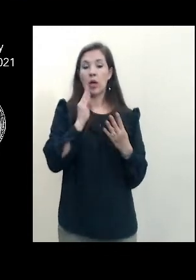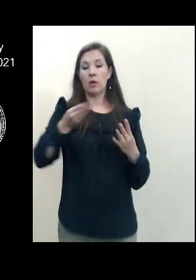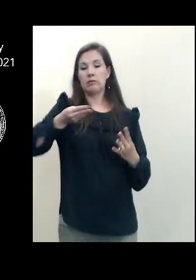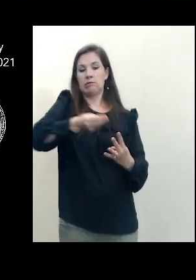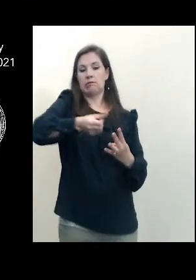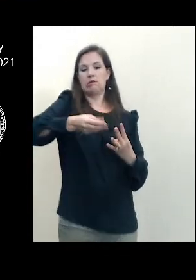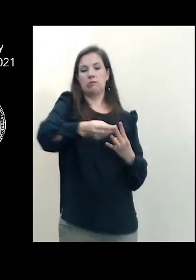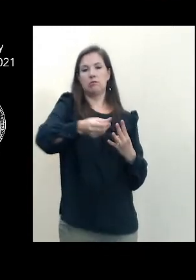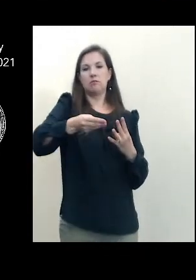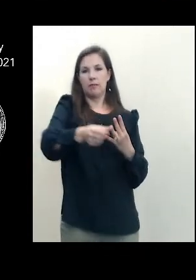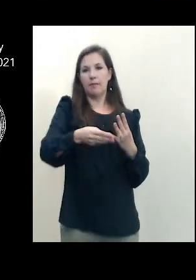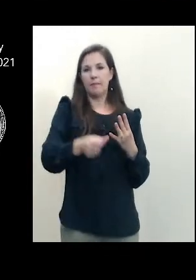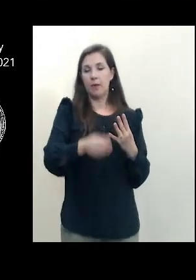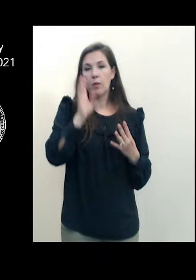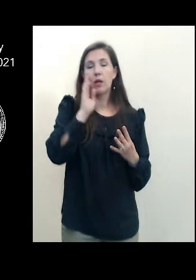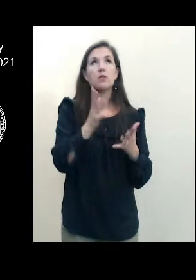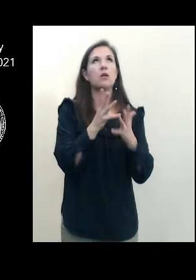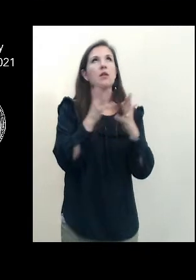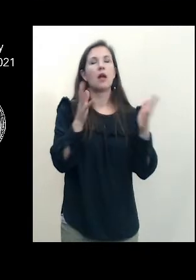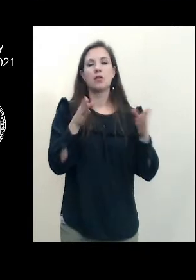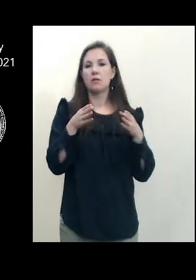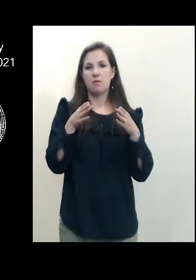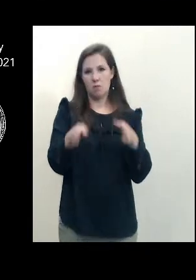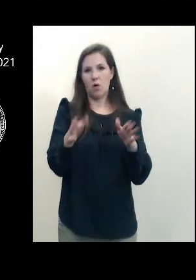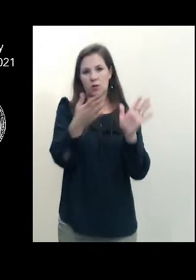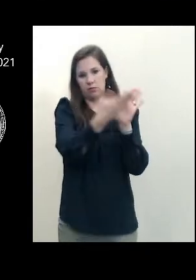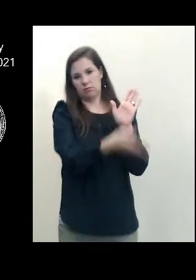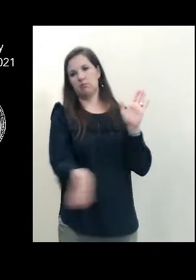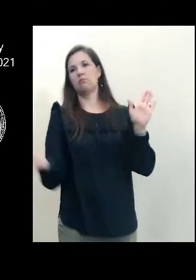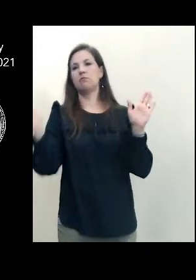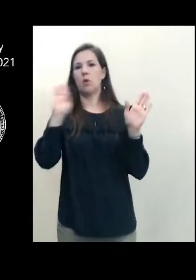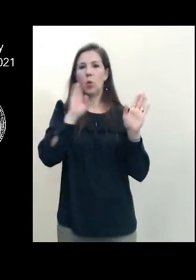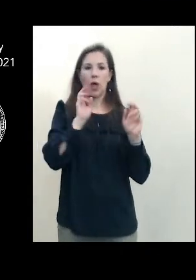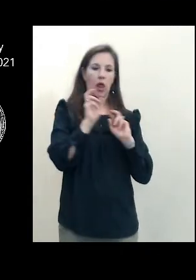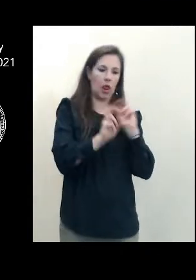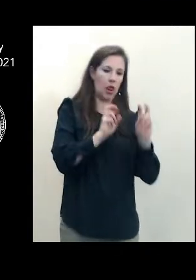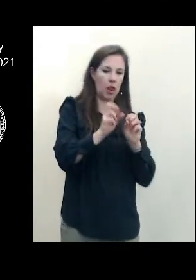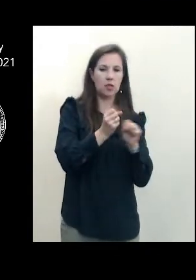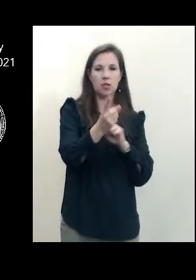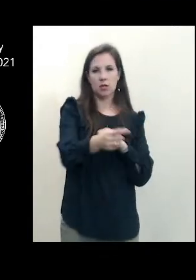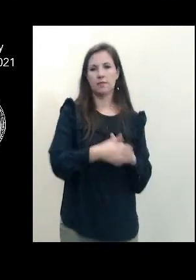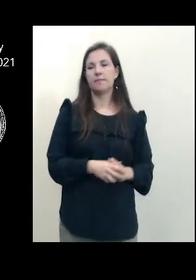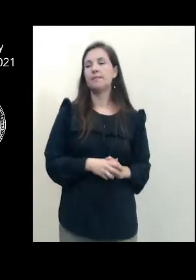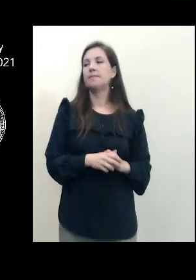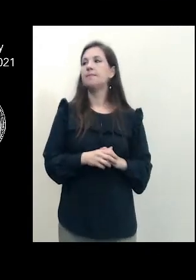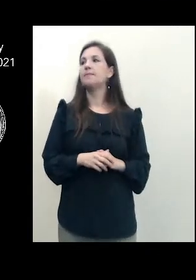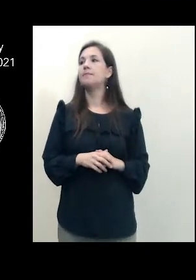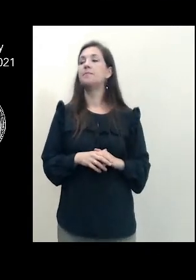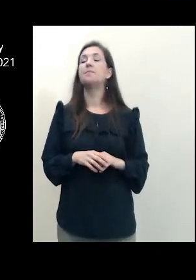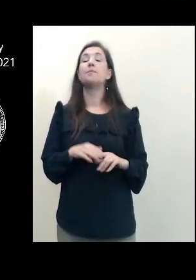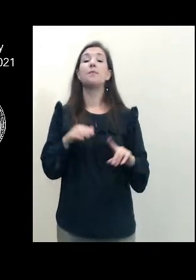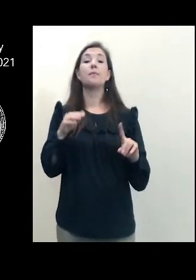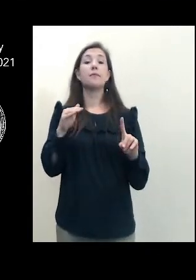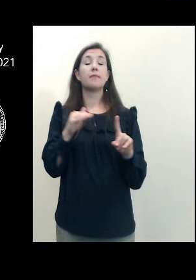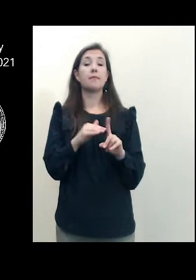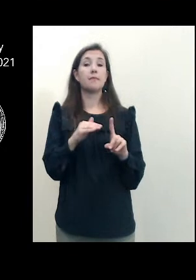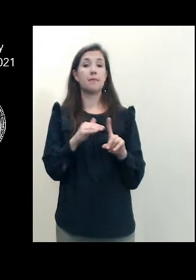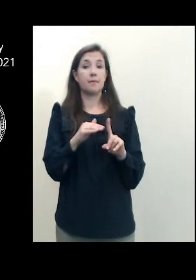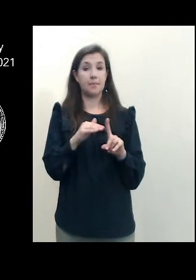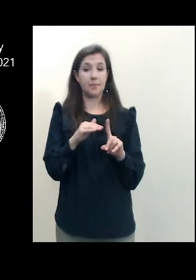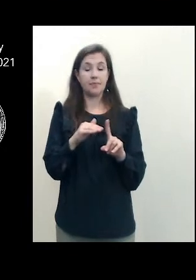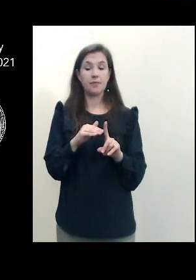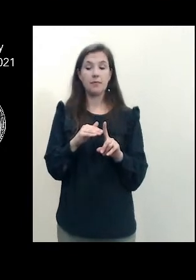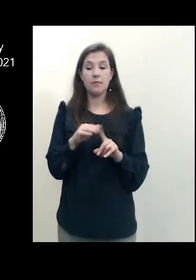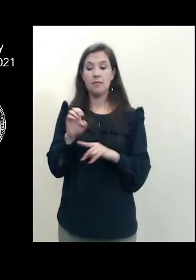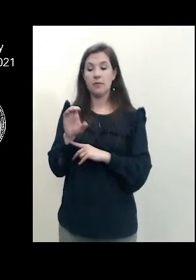contributing. And then there's lots of roads across Erie County that will be invested in next year. As a reminder, Erie County, as a